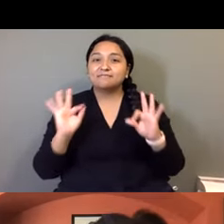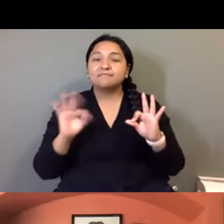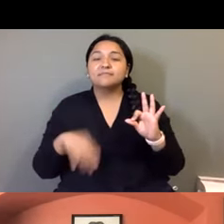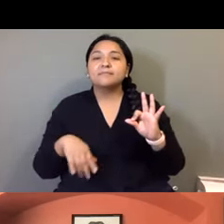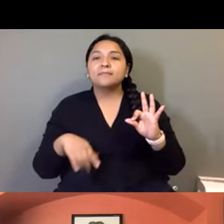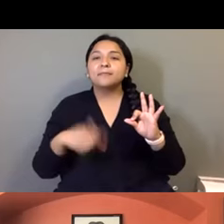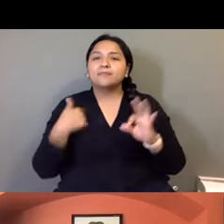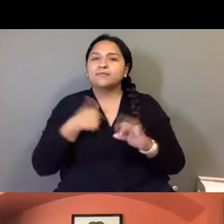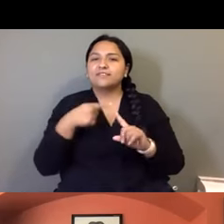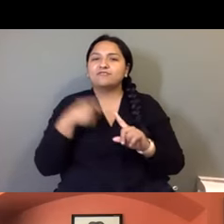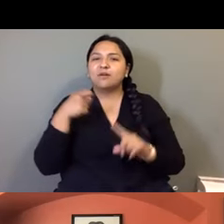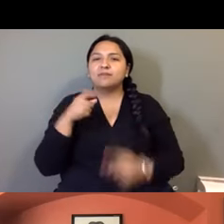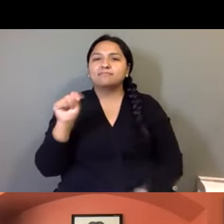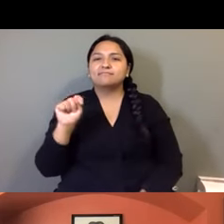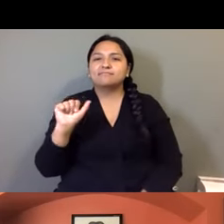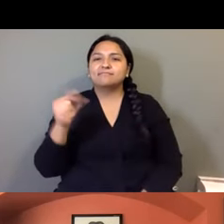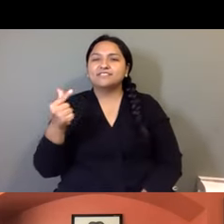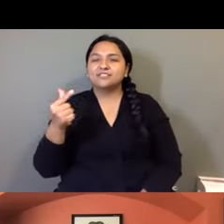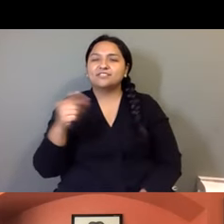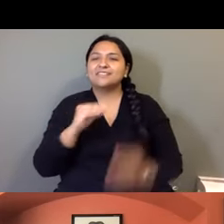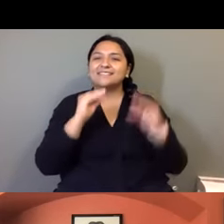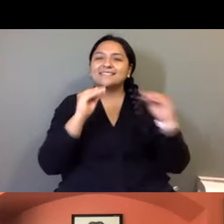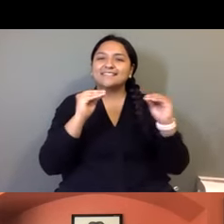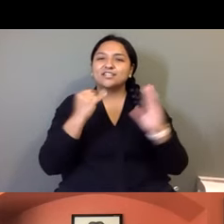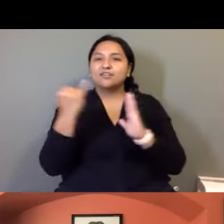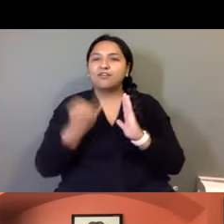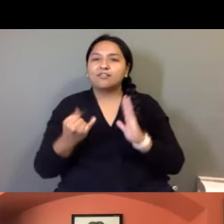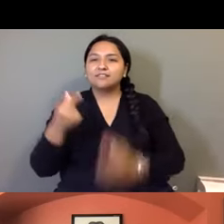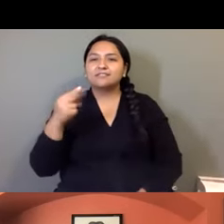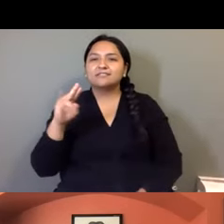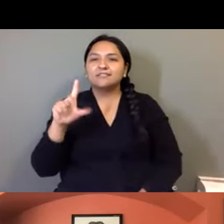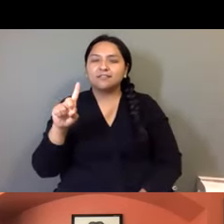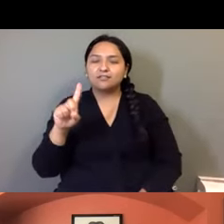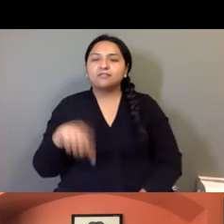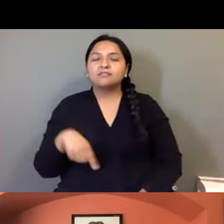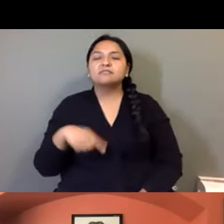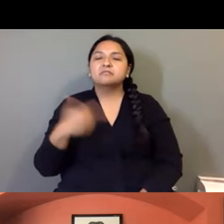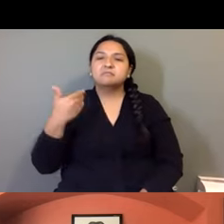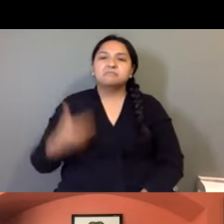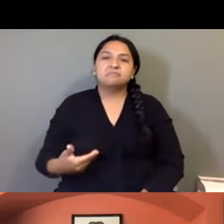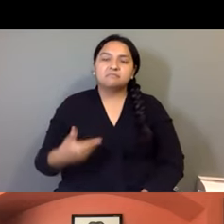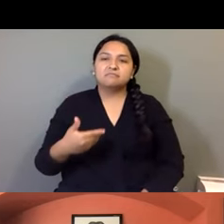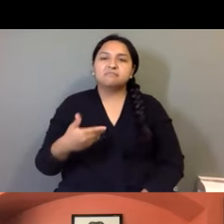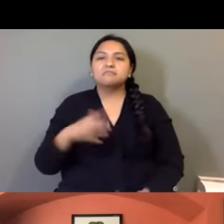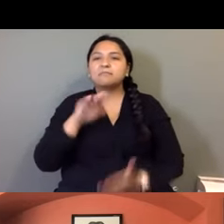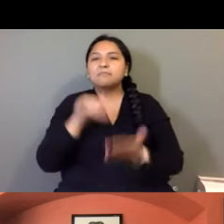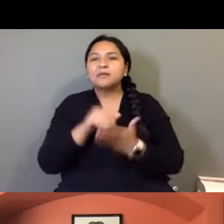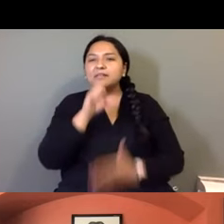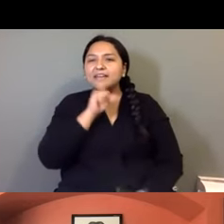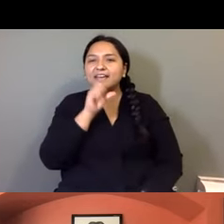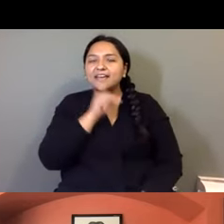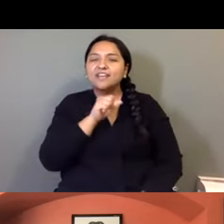Teaching Artists Guild. I am Miko Lee. I, for visual description, am a middle-aged Asian American woman